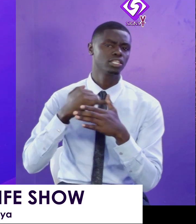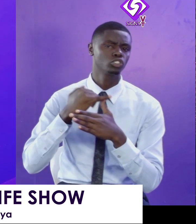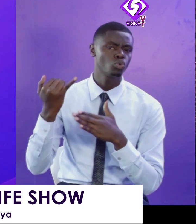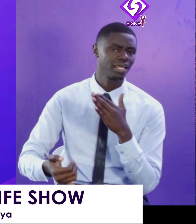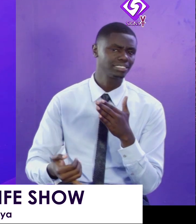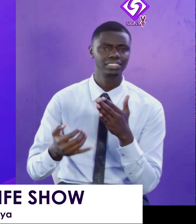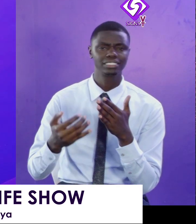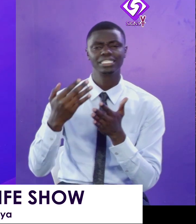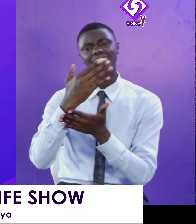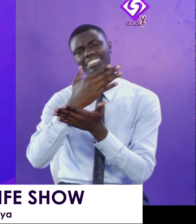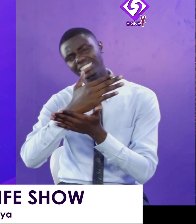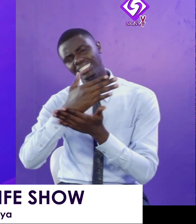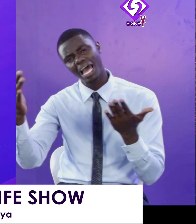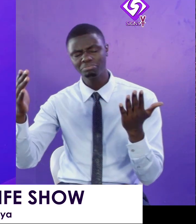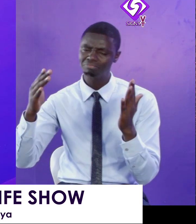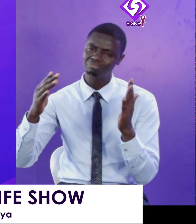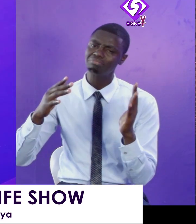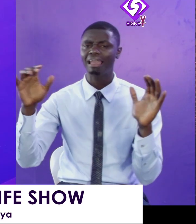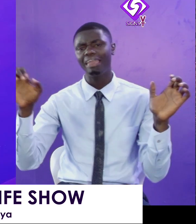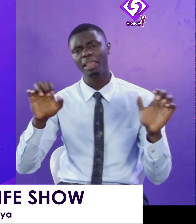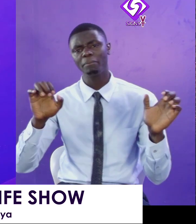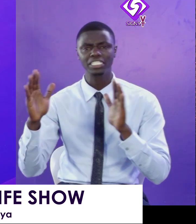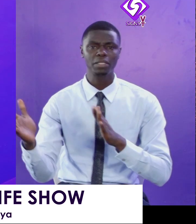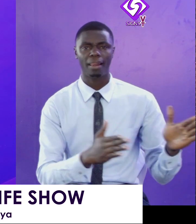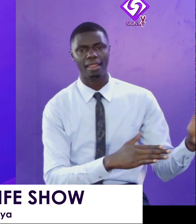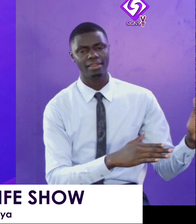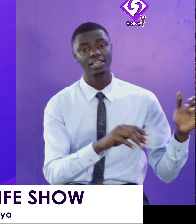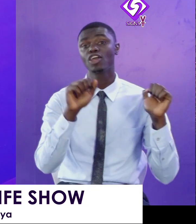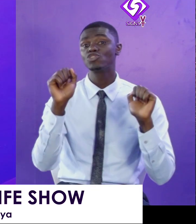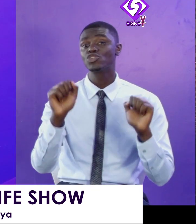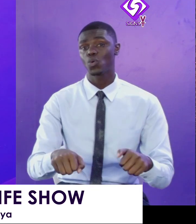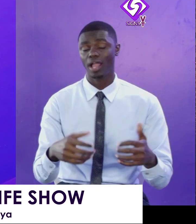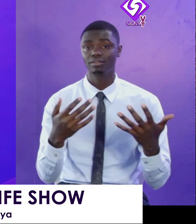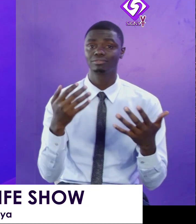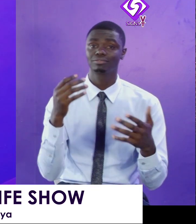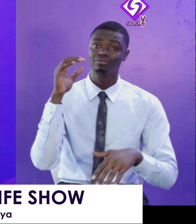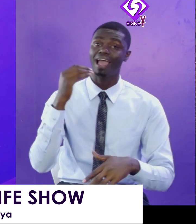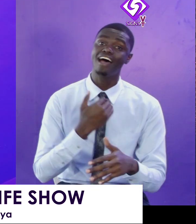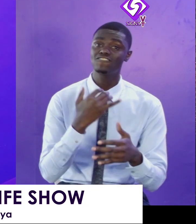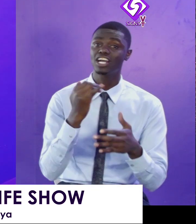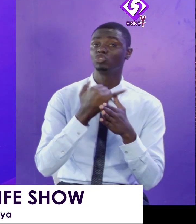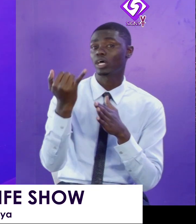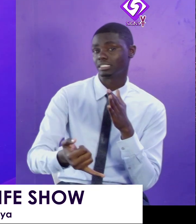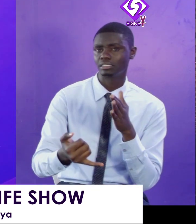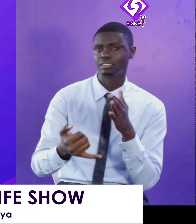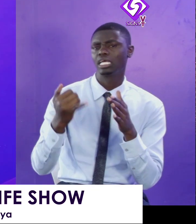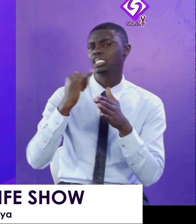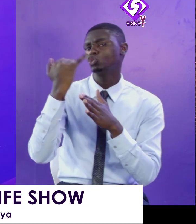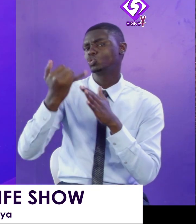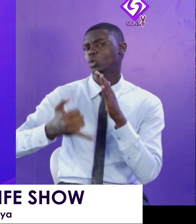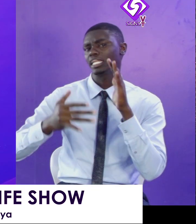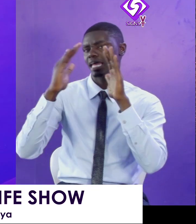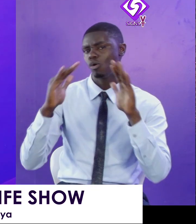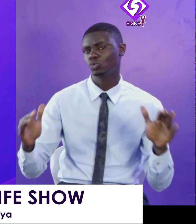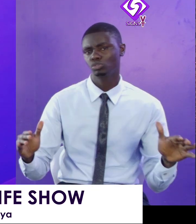some forms of emergency plans. You can get into some kind of insurance. Insure your house.